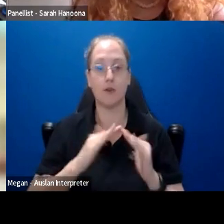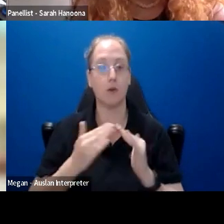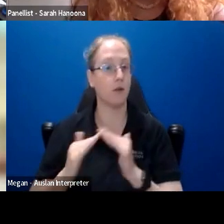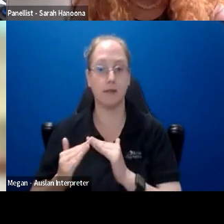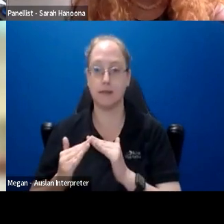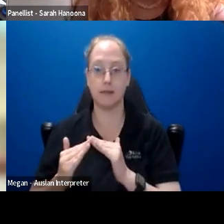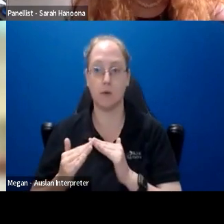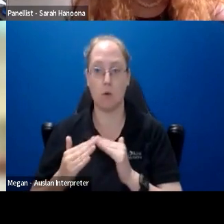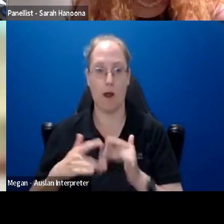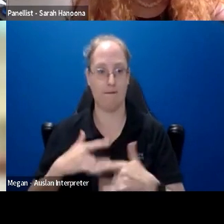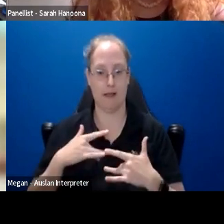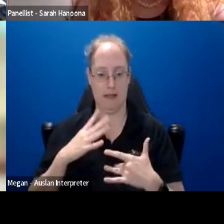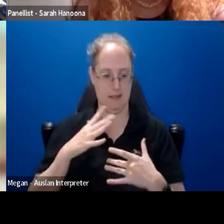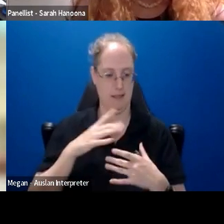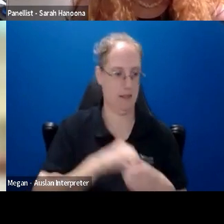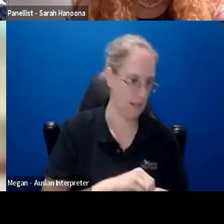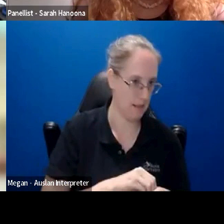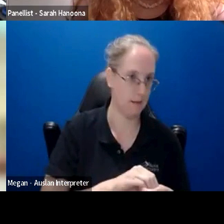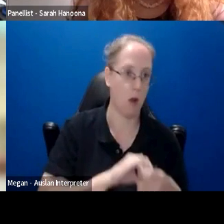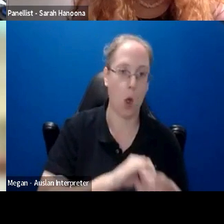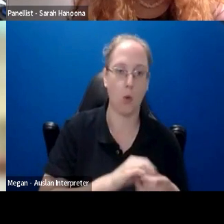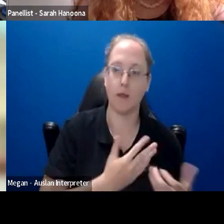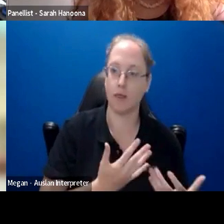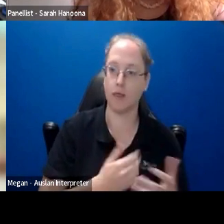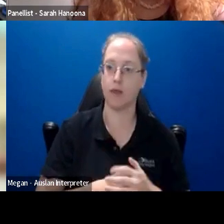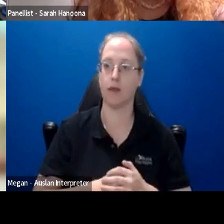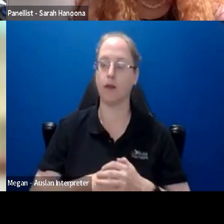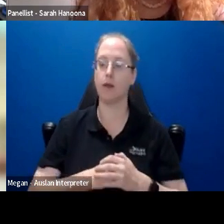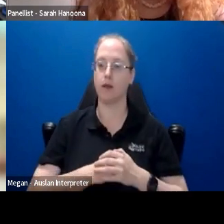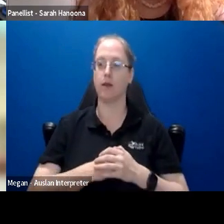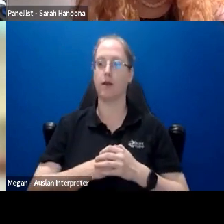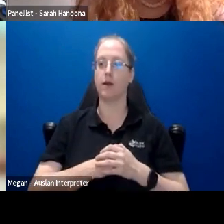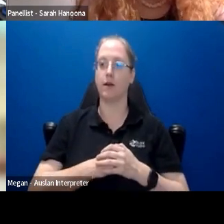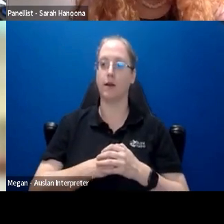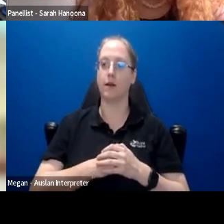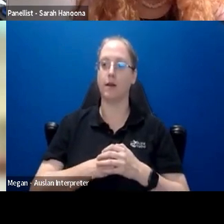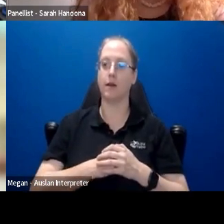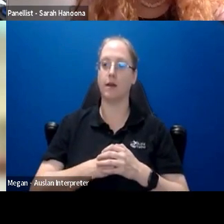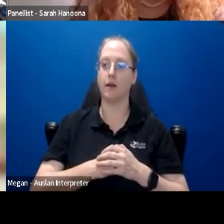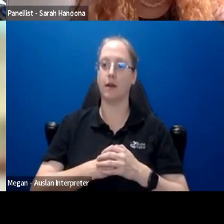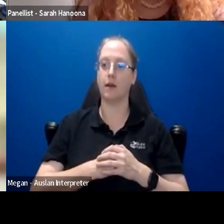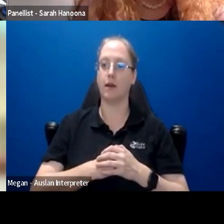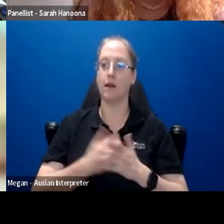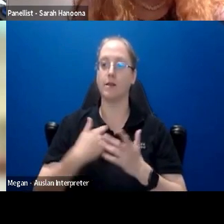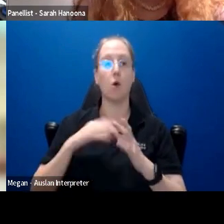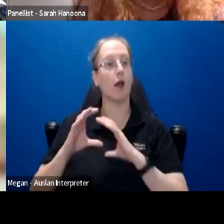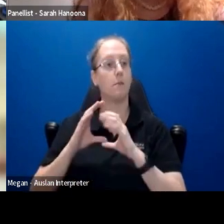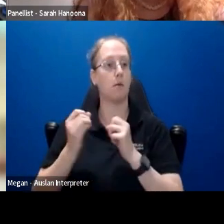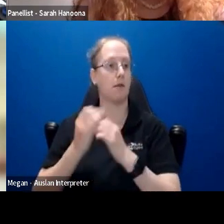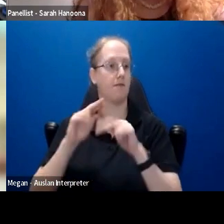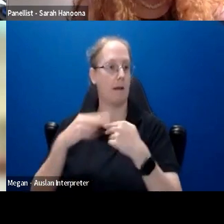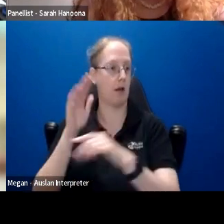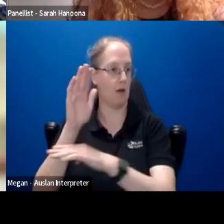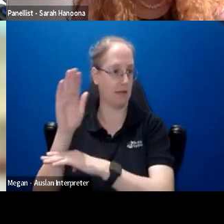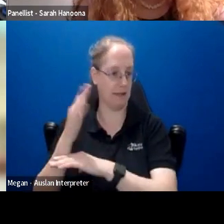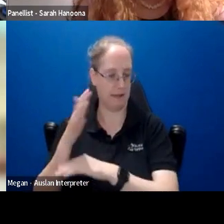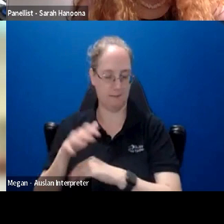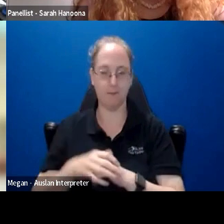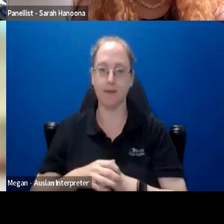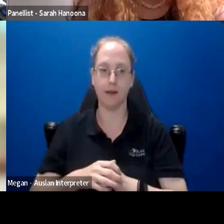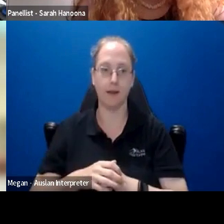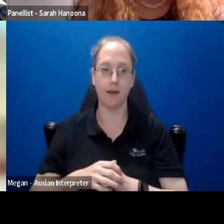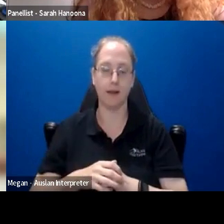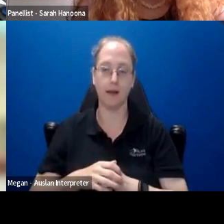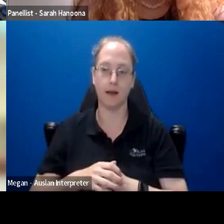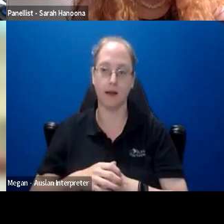I feel belonged. So I was communicating with my family overseas. So it was